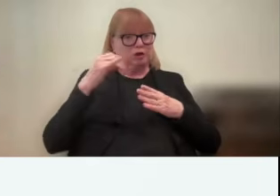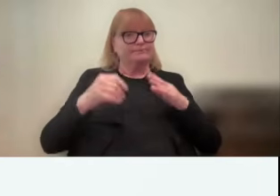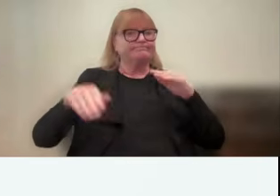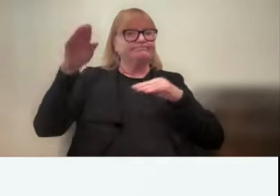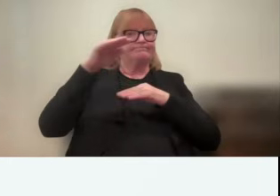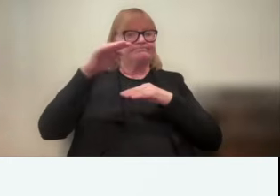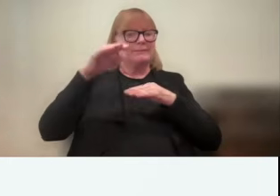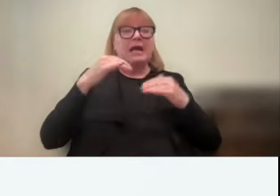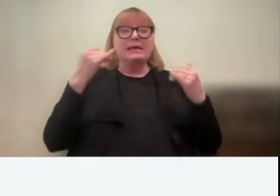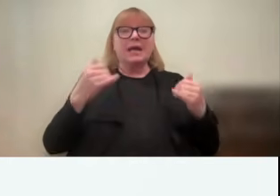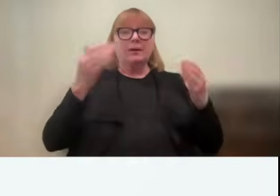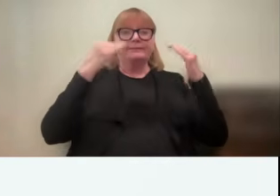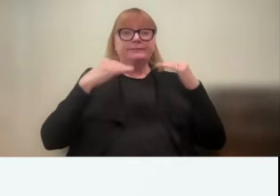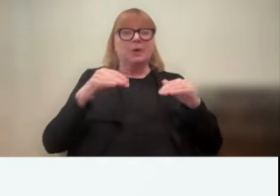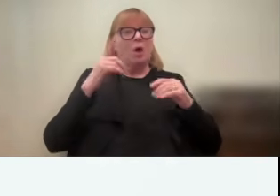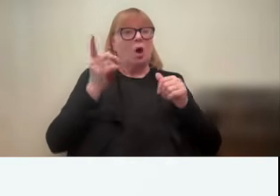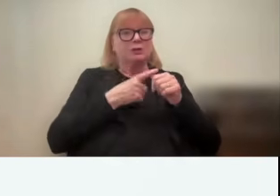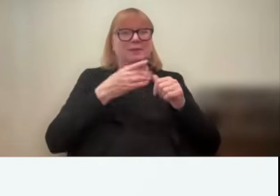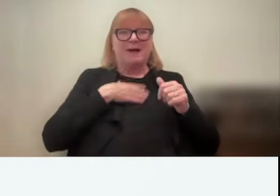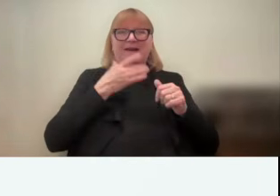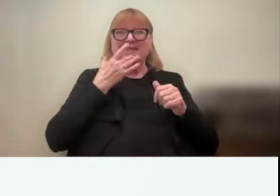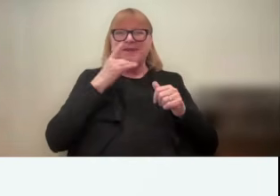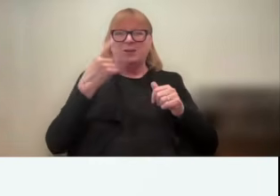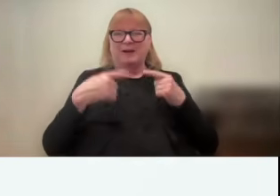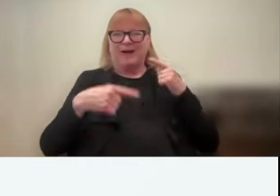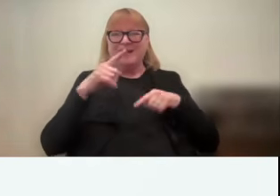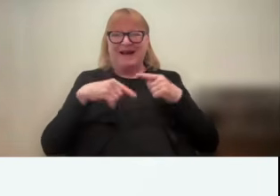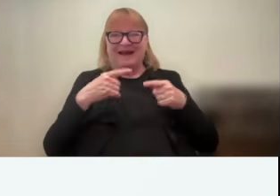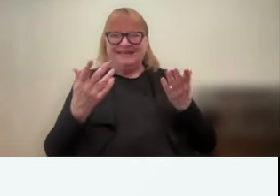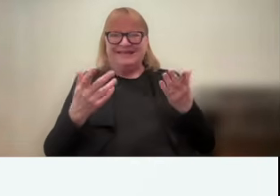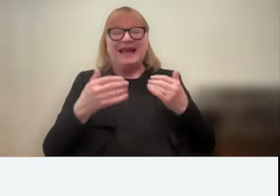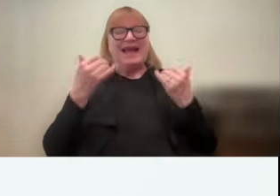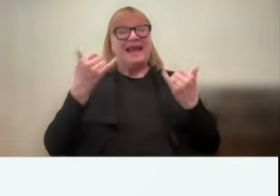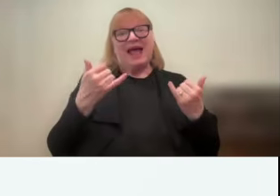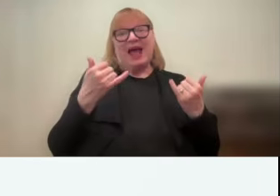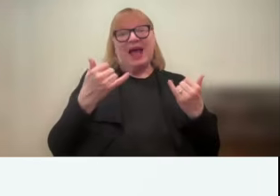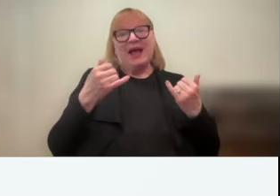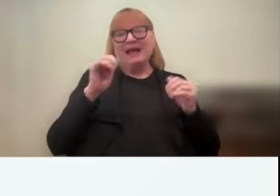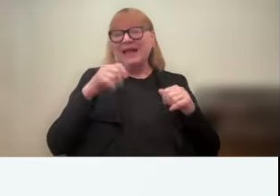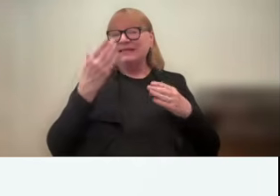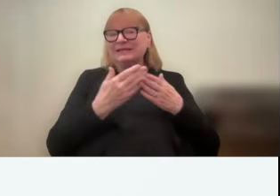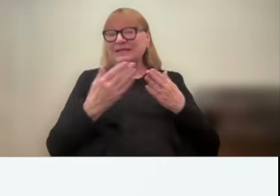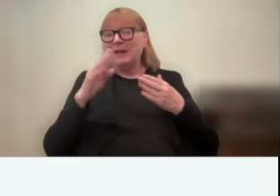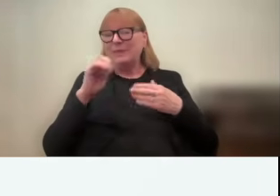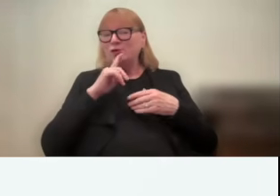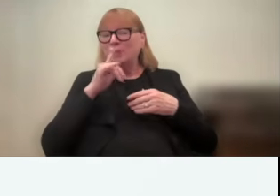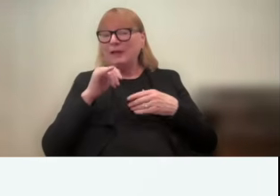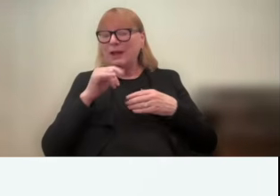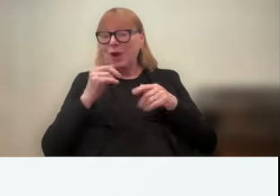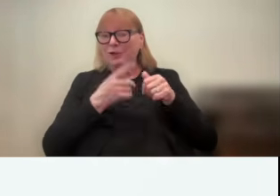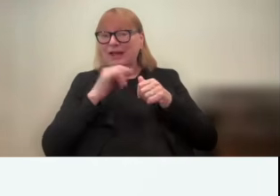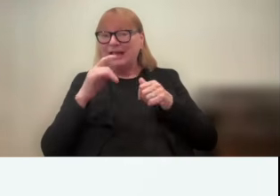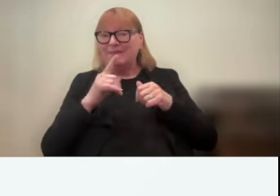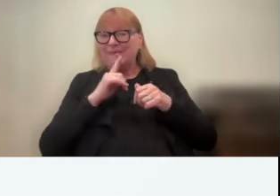The next is originality, and maybe my favorite one to argue about. So, can something be truly original if it's